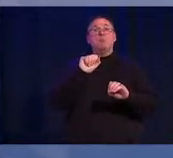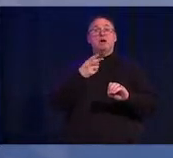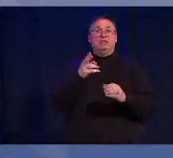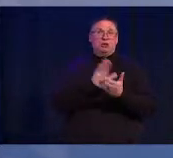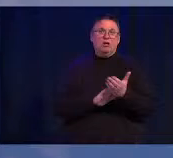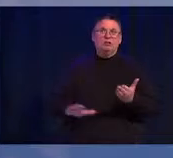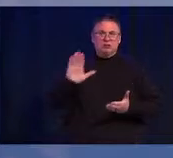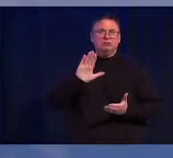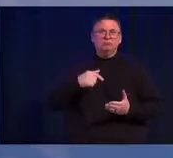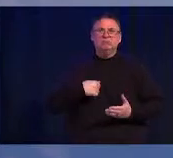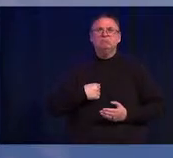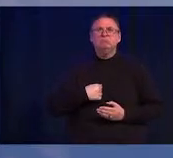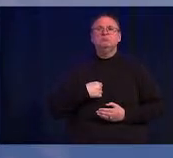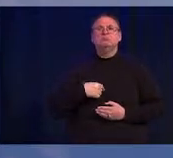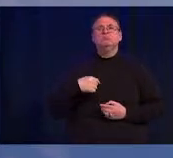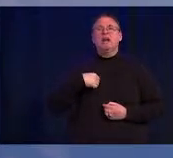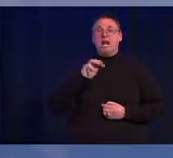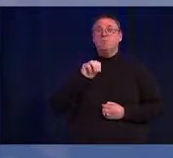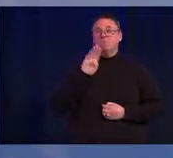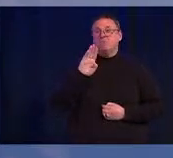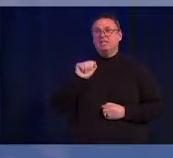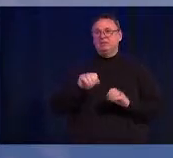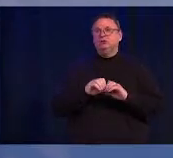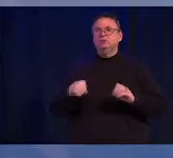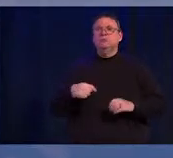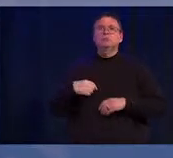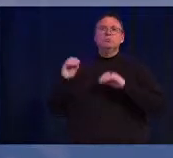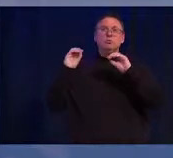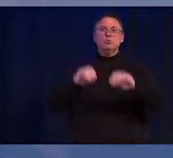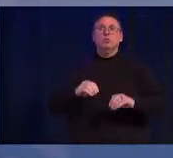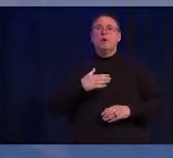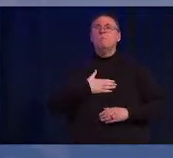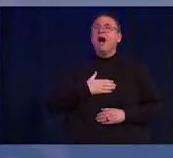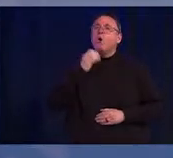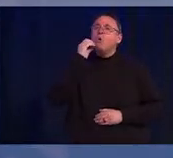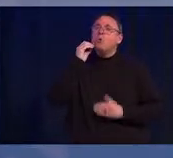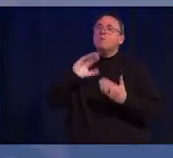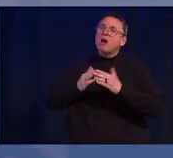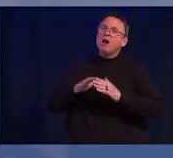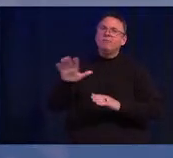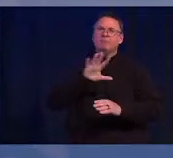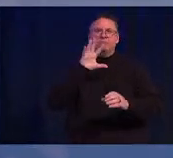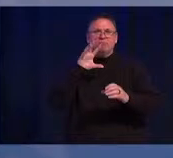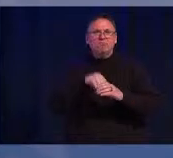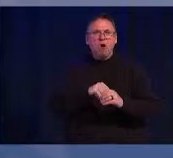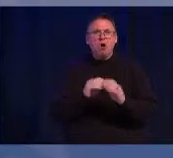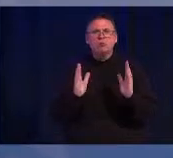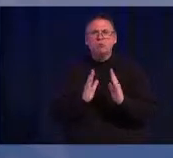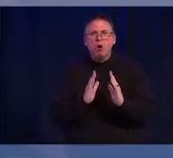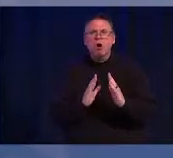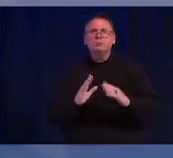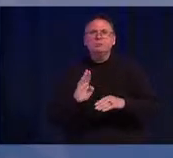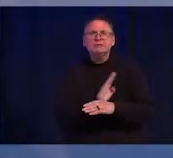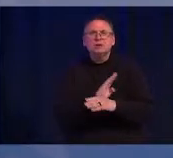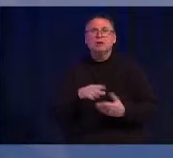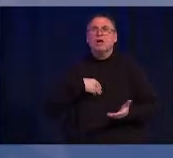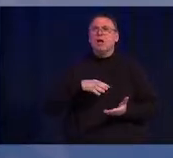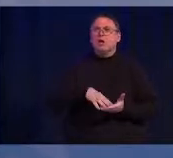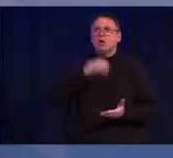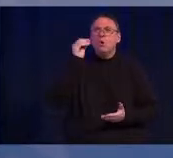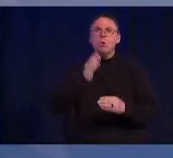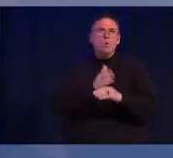hometown, there's nothing you learn more than when you get involved in a small business. I did that for nearly 20 years, and